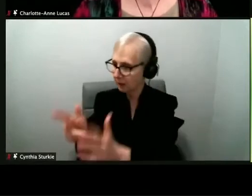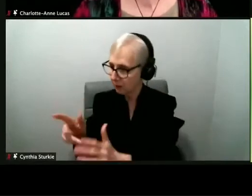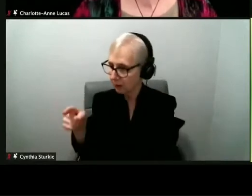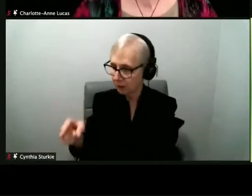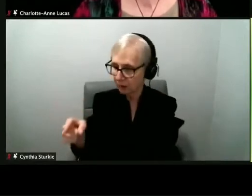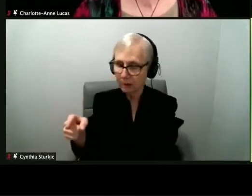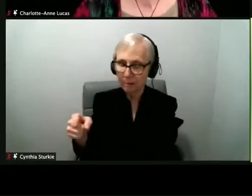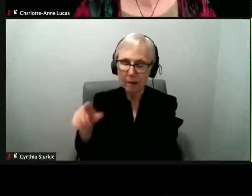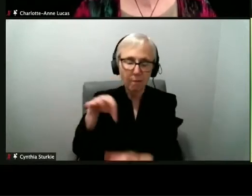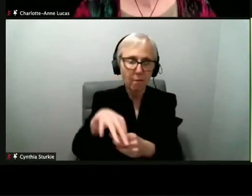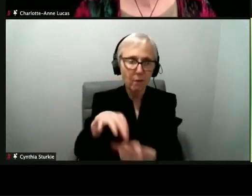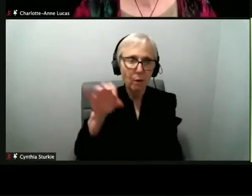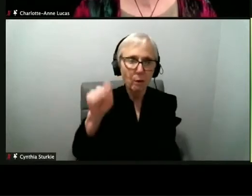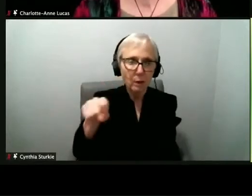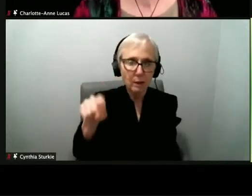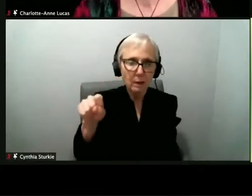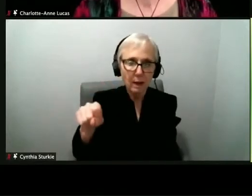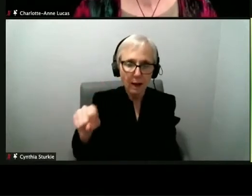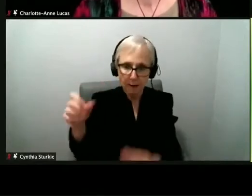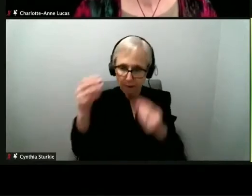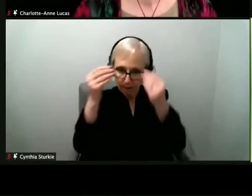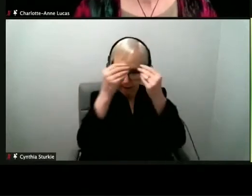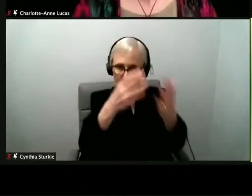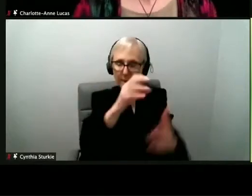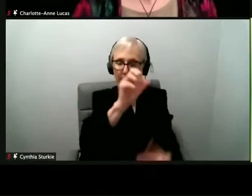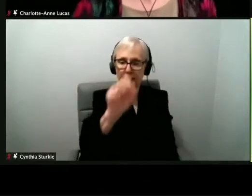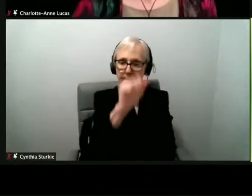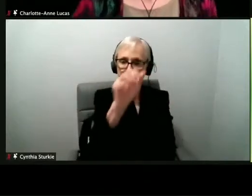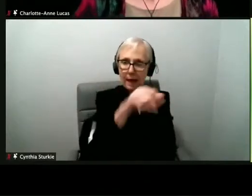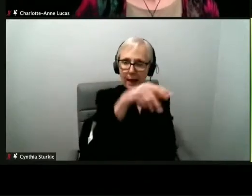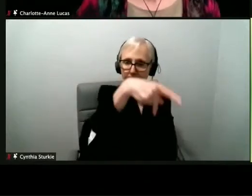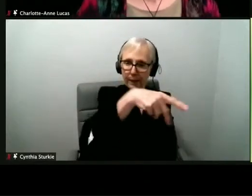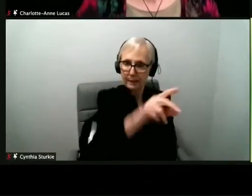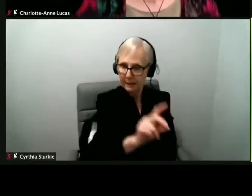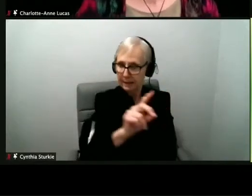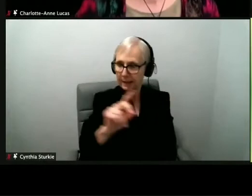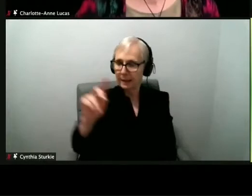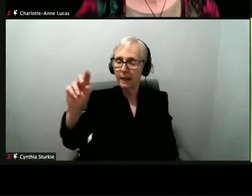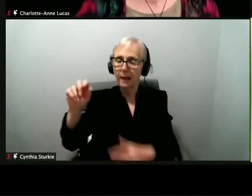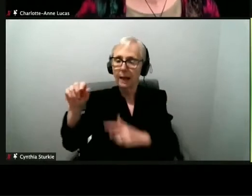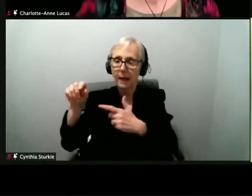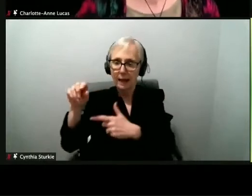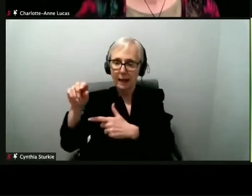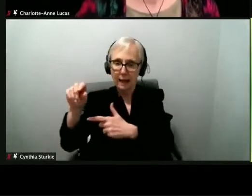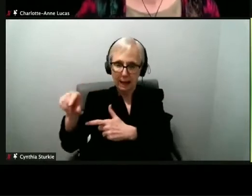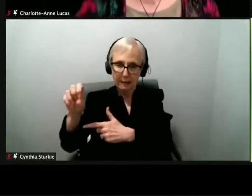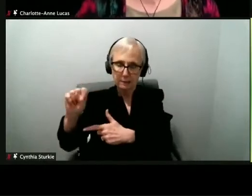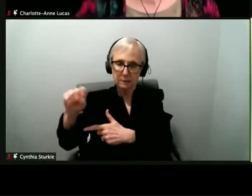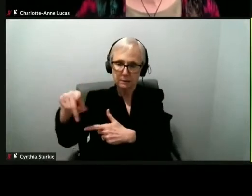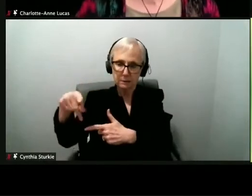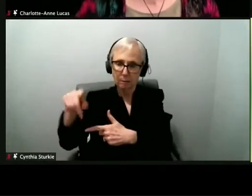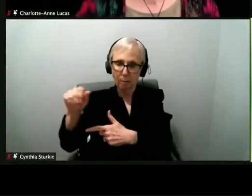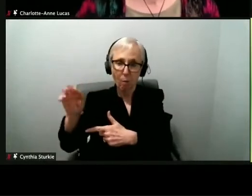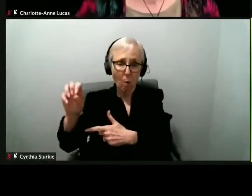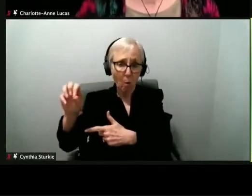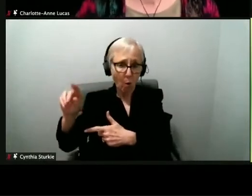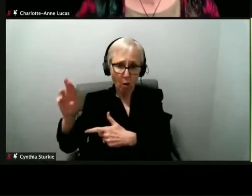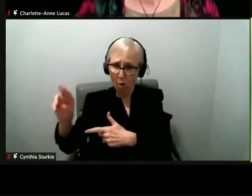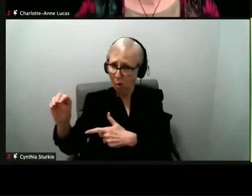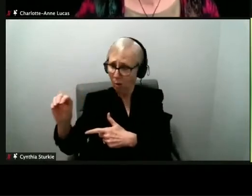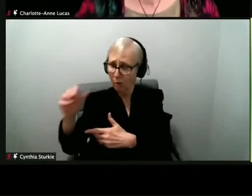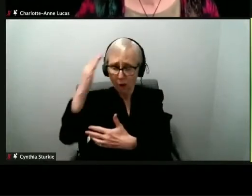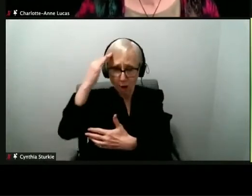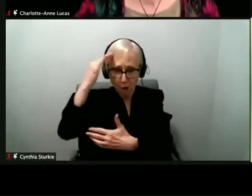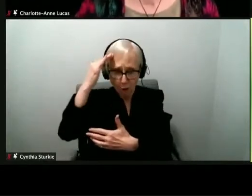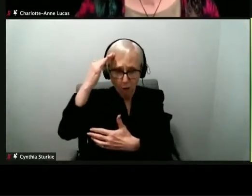So I let Fix SAPD know, I let SAPOA know, and I let everyone else know where I stood at the beginning. And this is how I am all